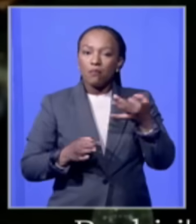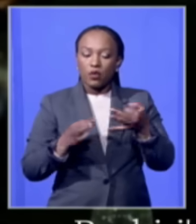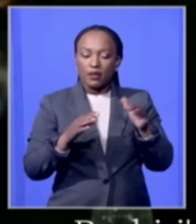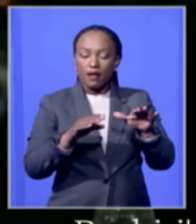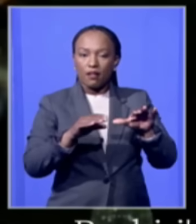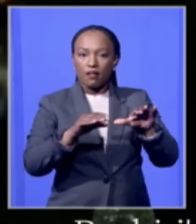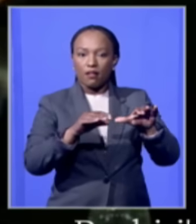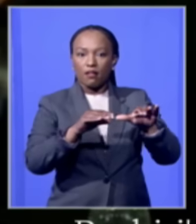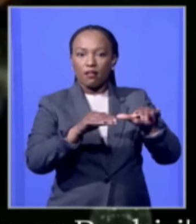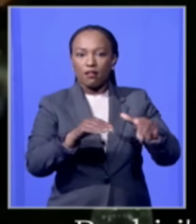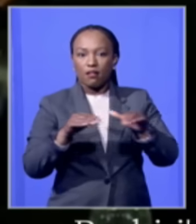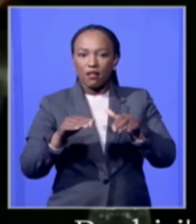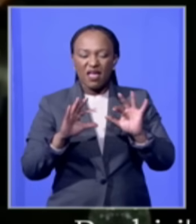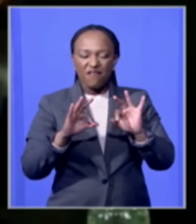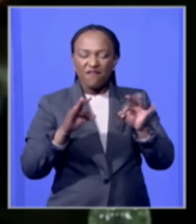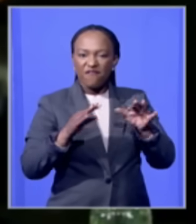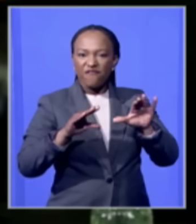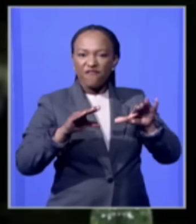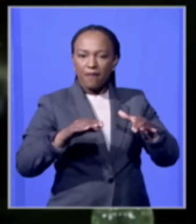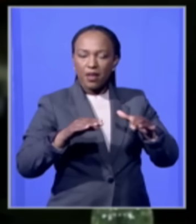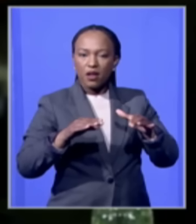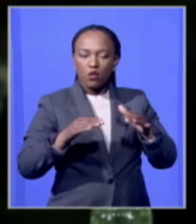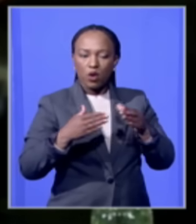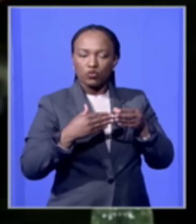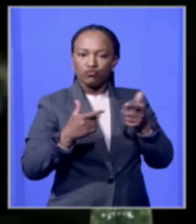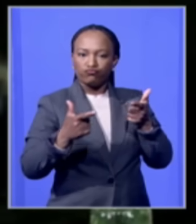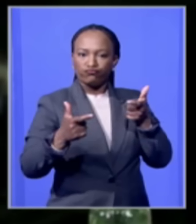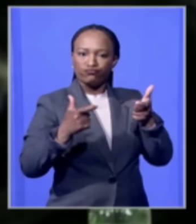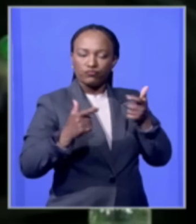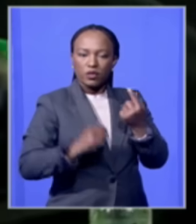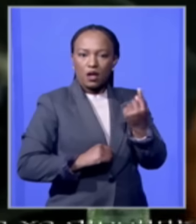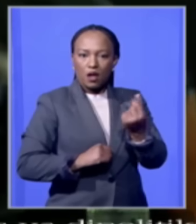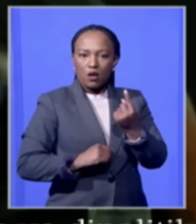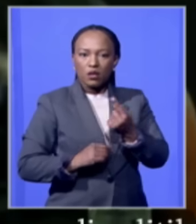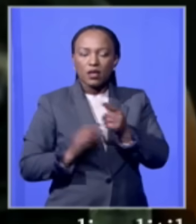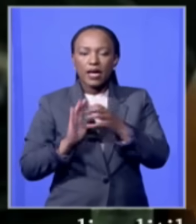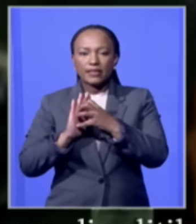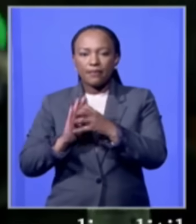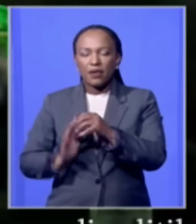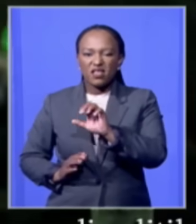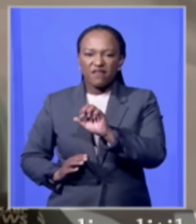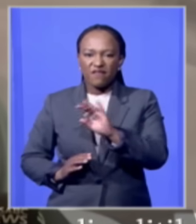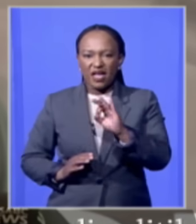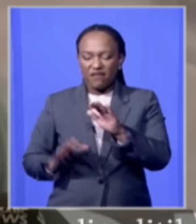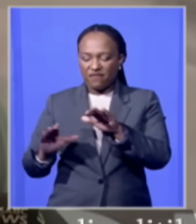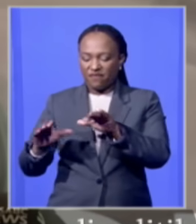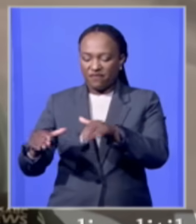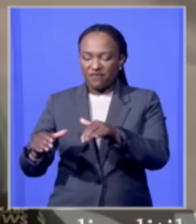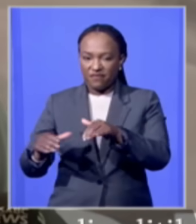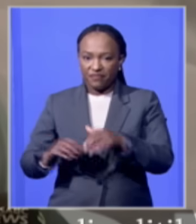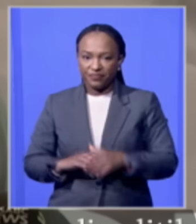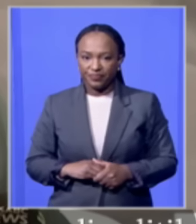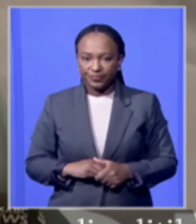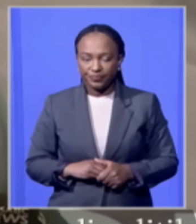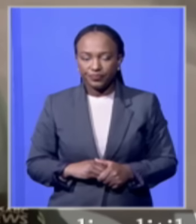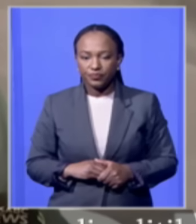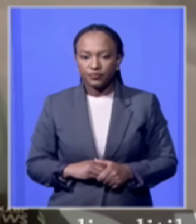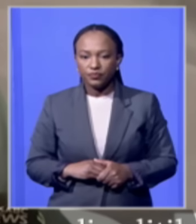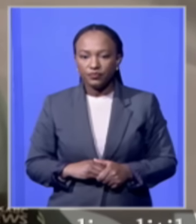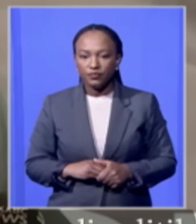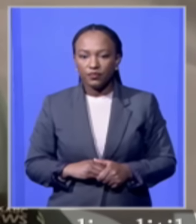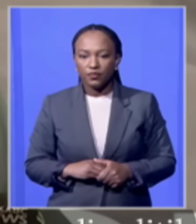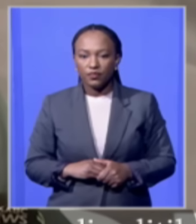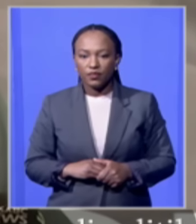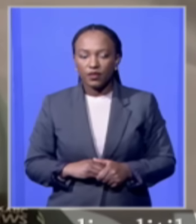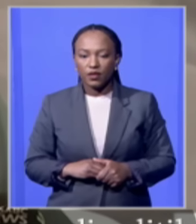ka selapa le go buša nnoši a fa mohlala ka Economic Freedom Fighters. If we were